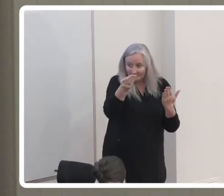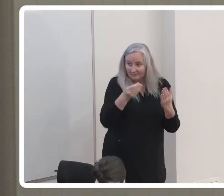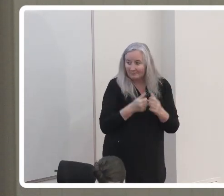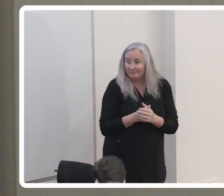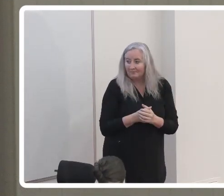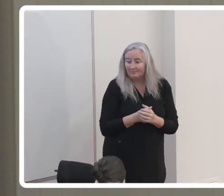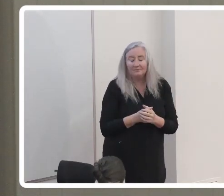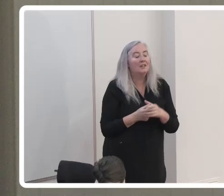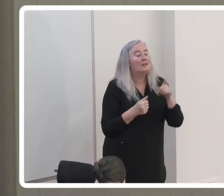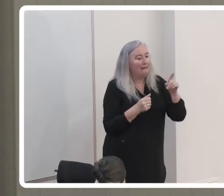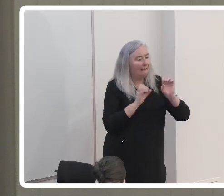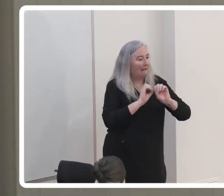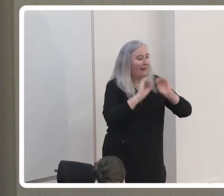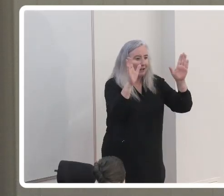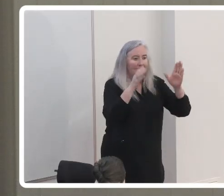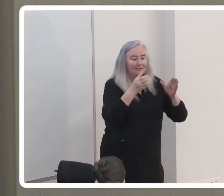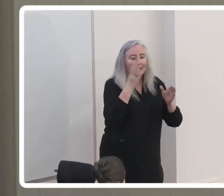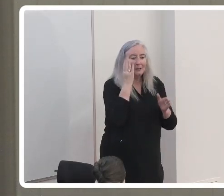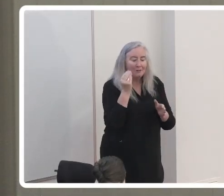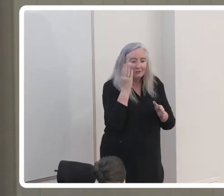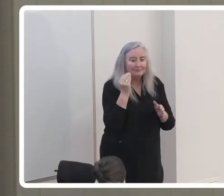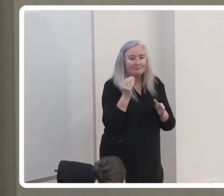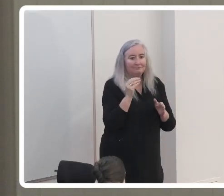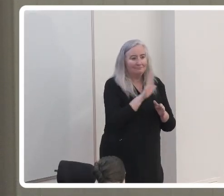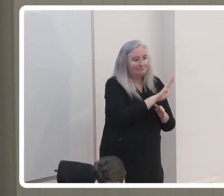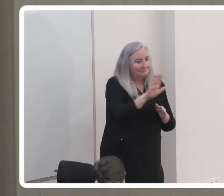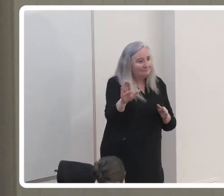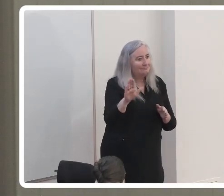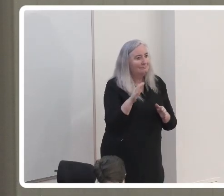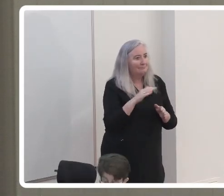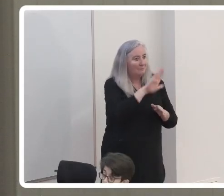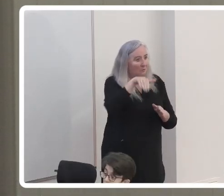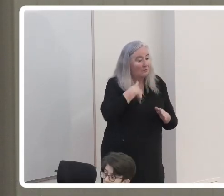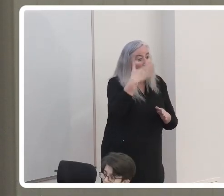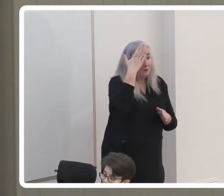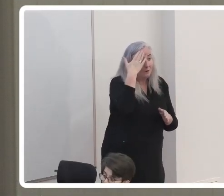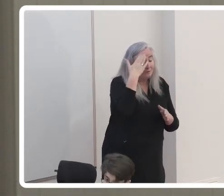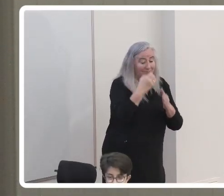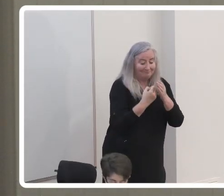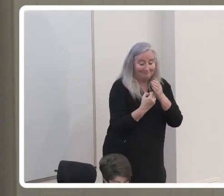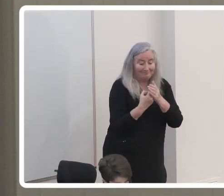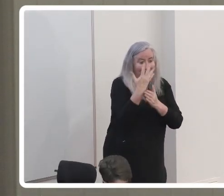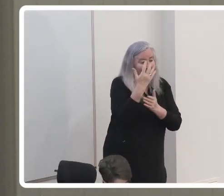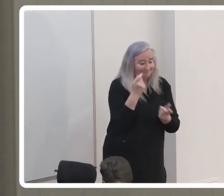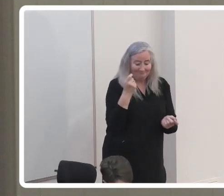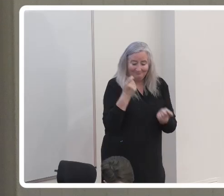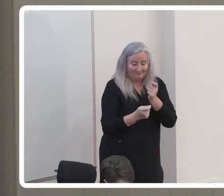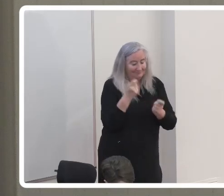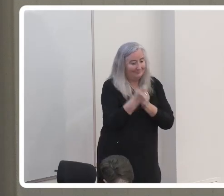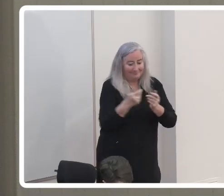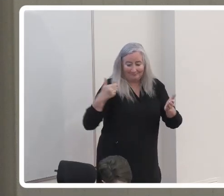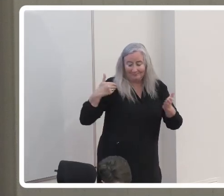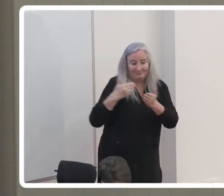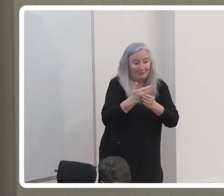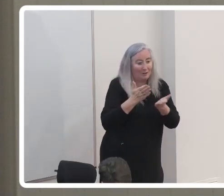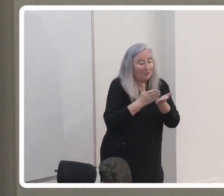cannot be overstated because the experience and definition of disability, as we all know, evolves over time and is very contextual